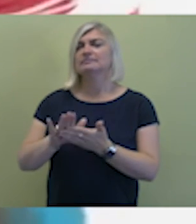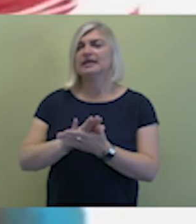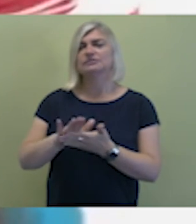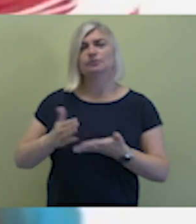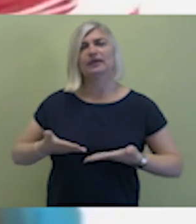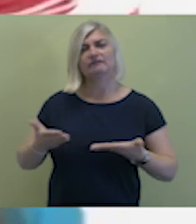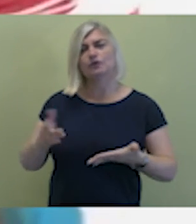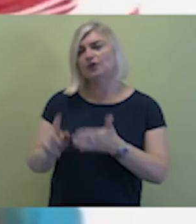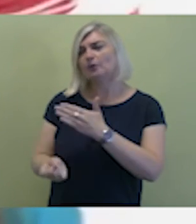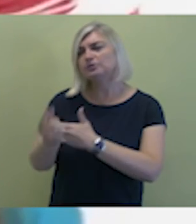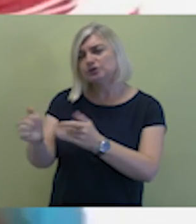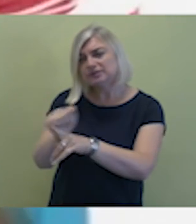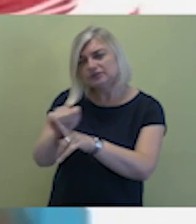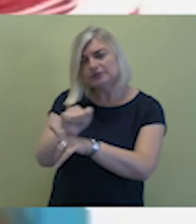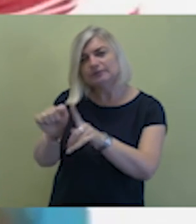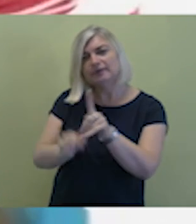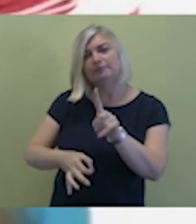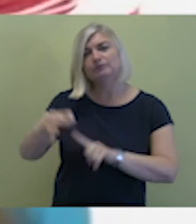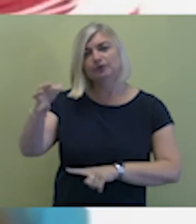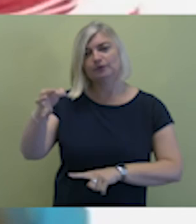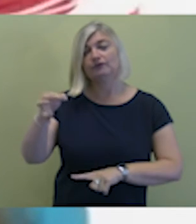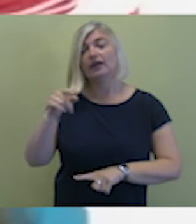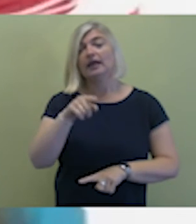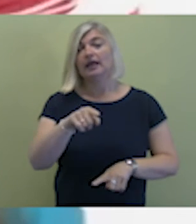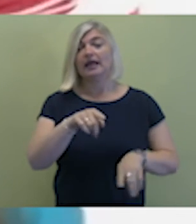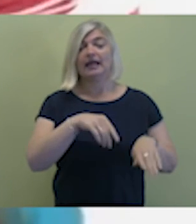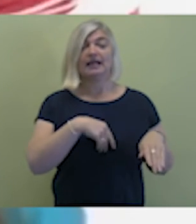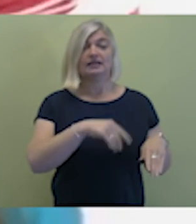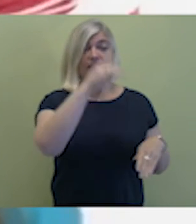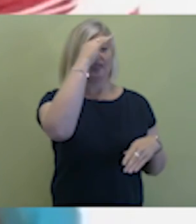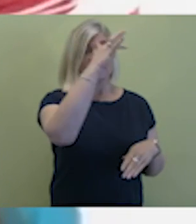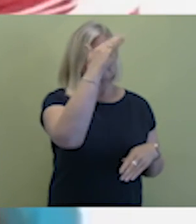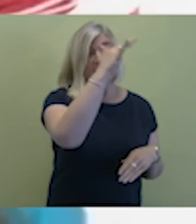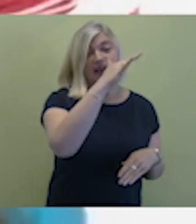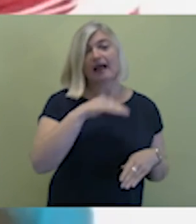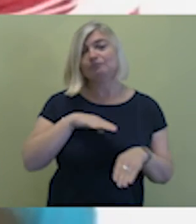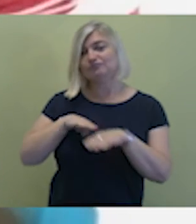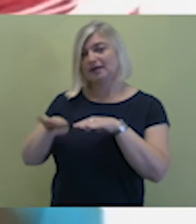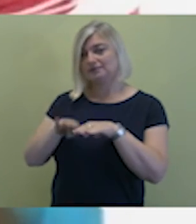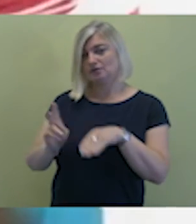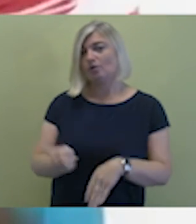to develop those techniques in both a practical and a theoretical way.